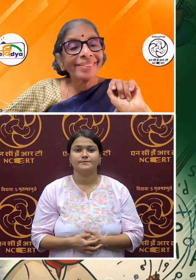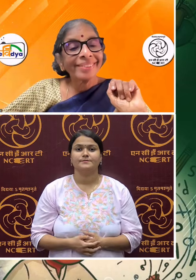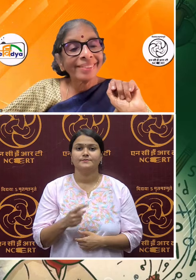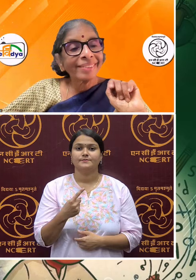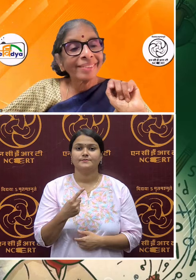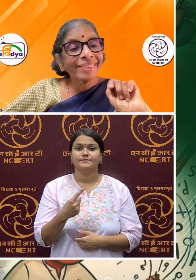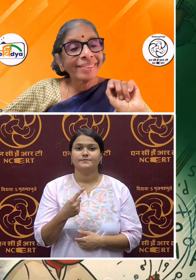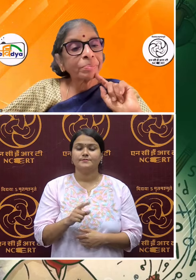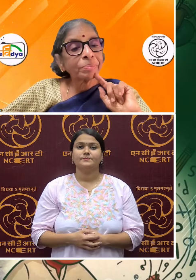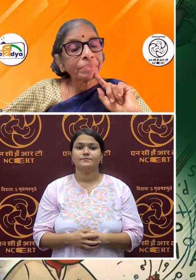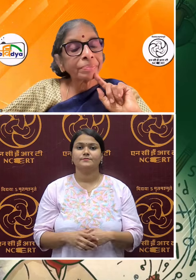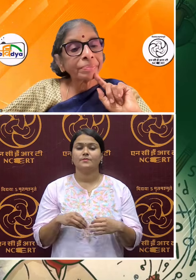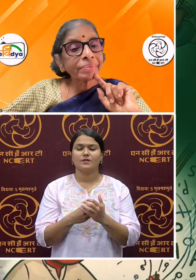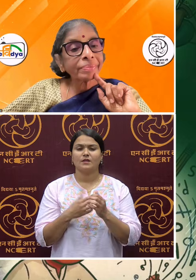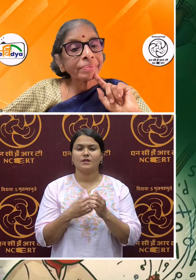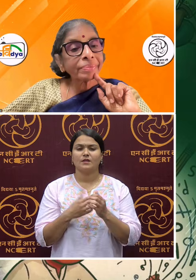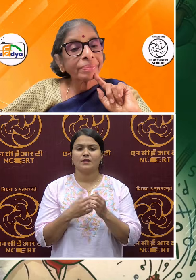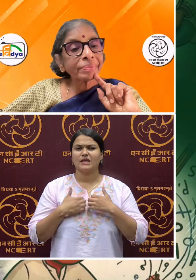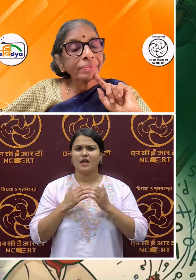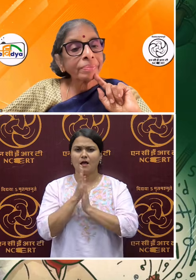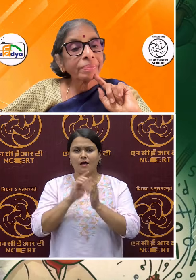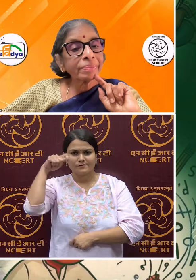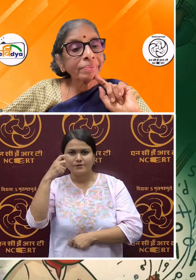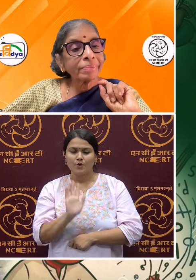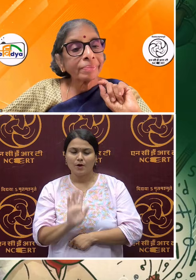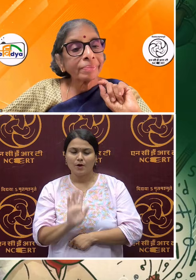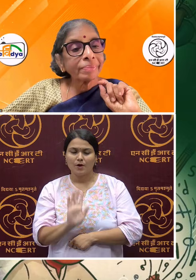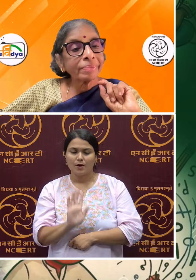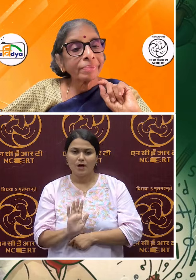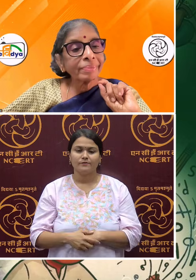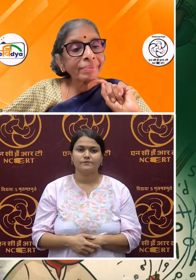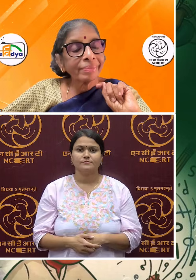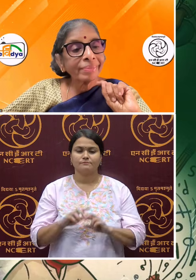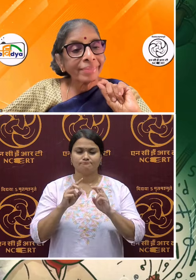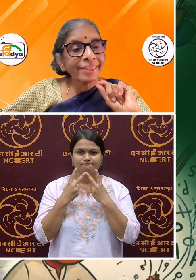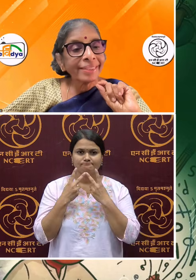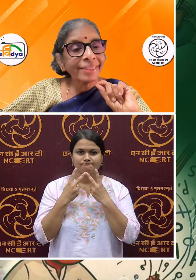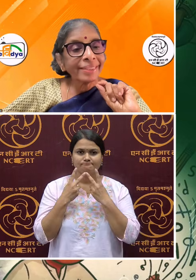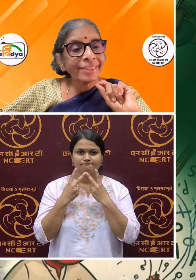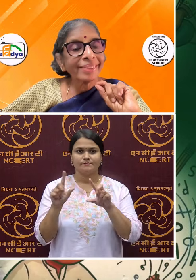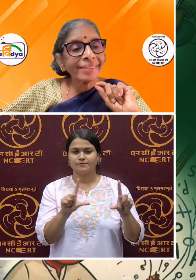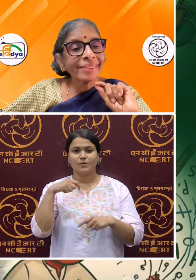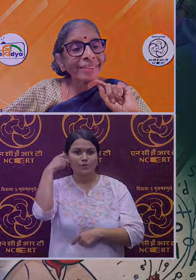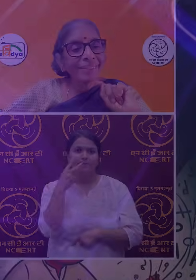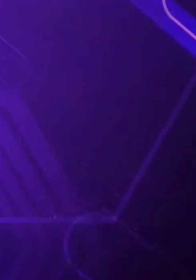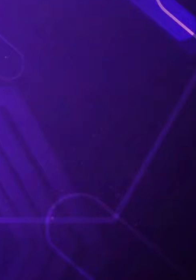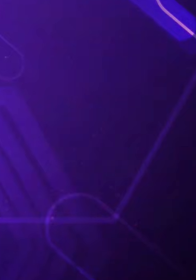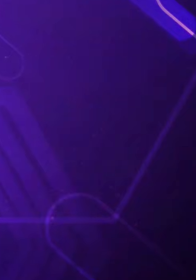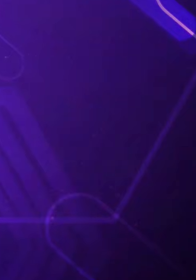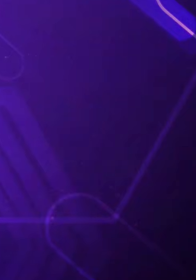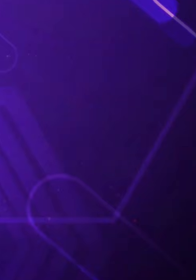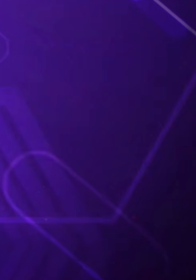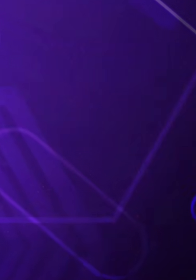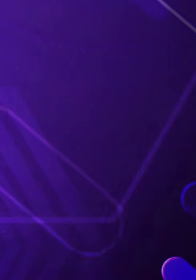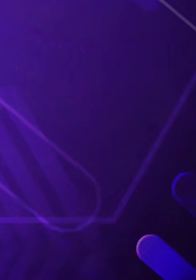Right. And we have a very interesting video over here that we can certainly watch. So, can we have the video, please? What do you